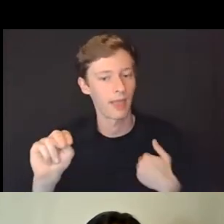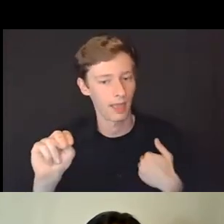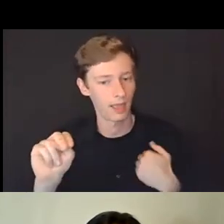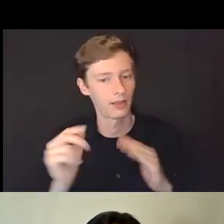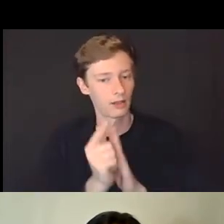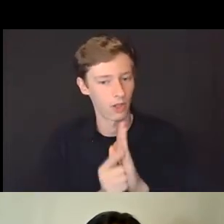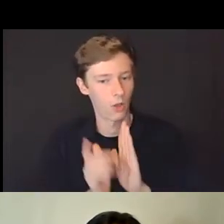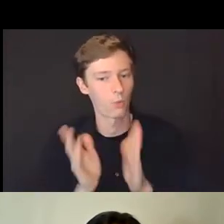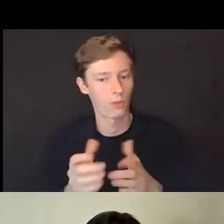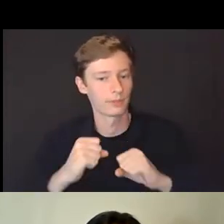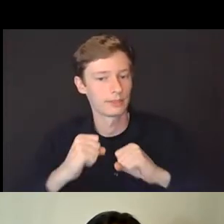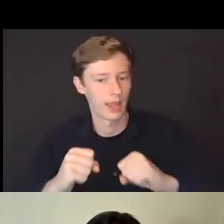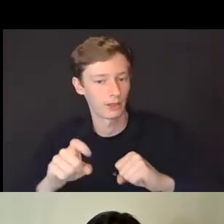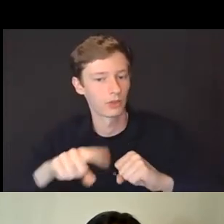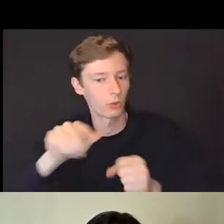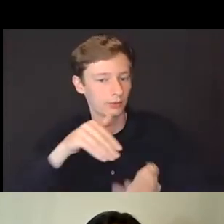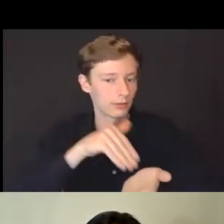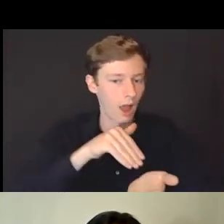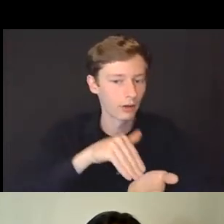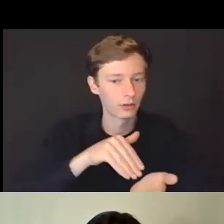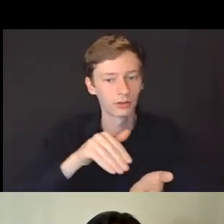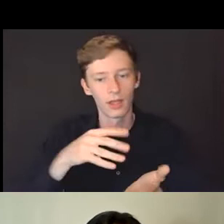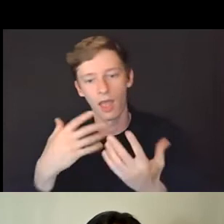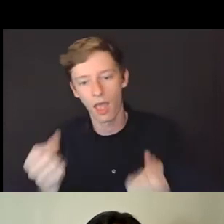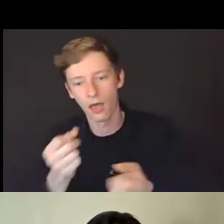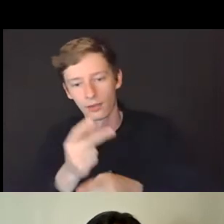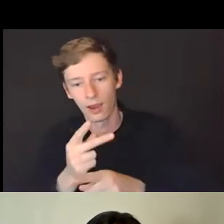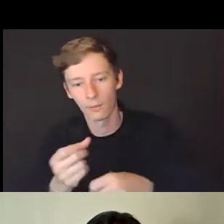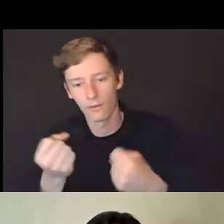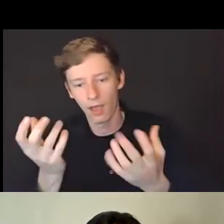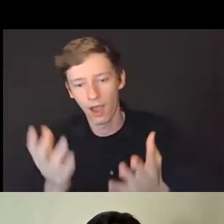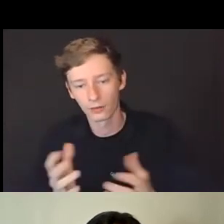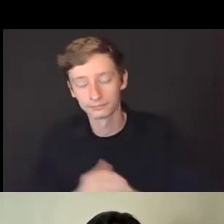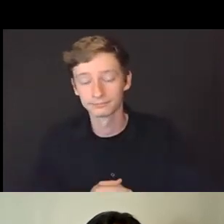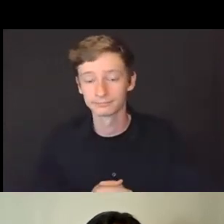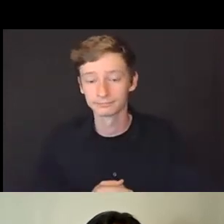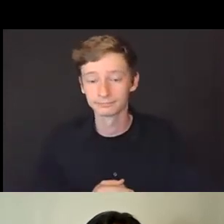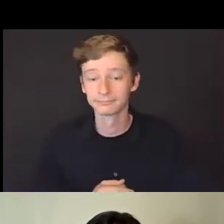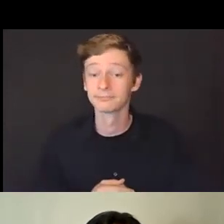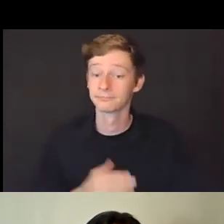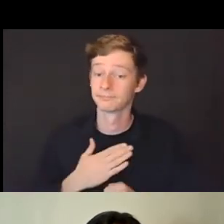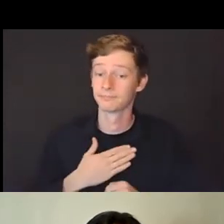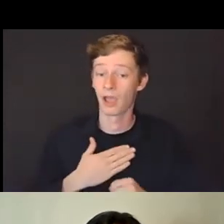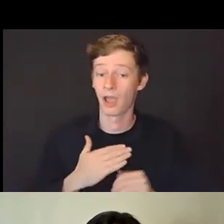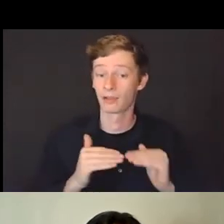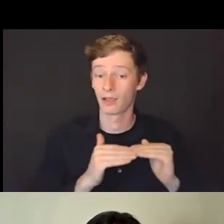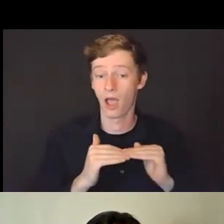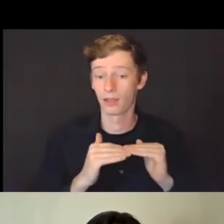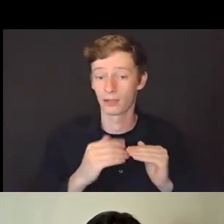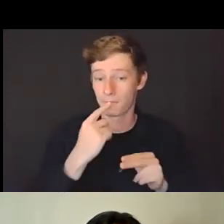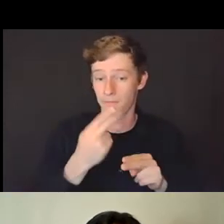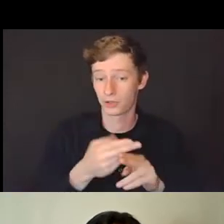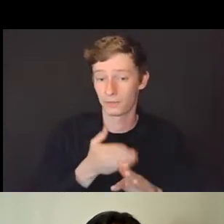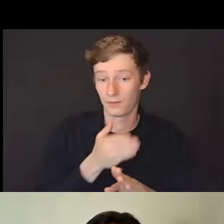providers. I think the point that we were making earlier, my colleagues were making, is we are a brick wall, but given the composition